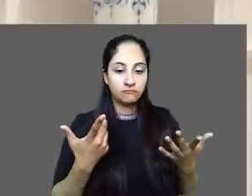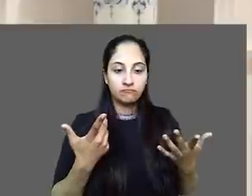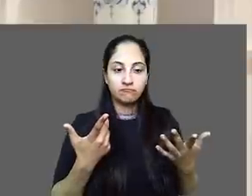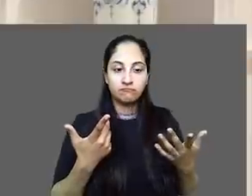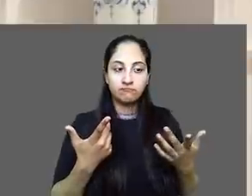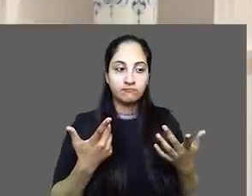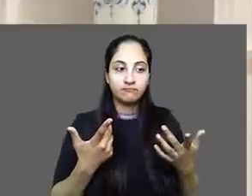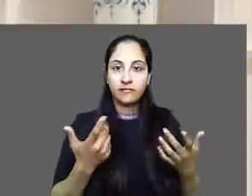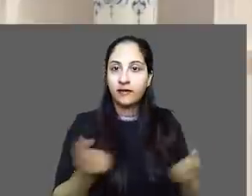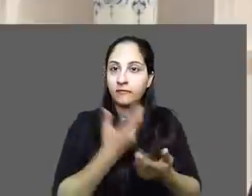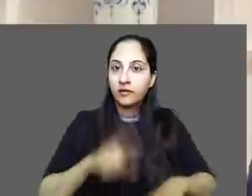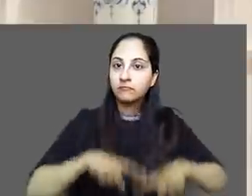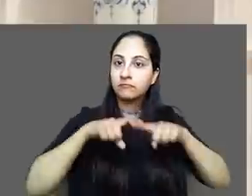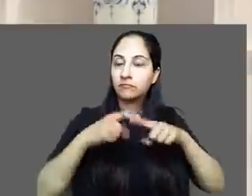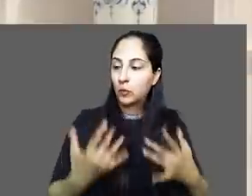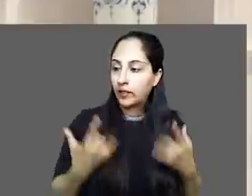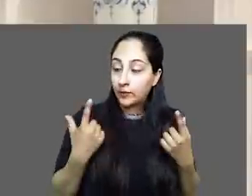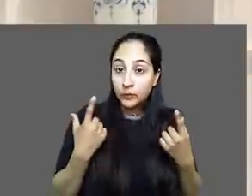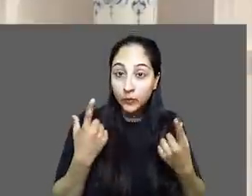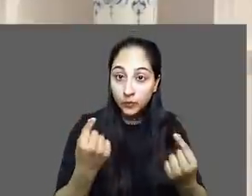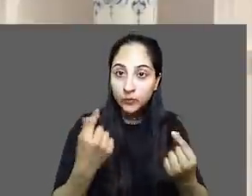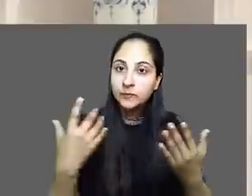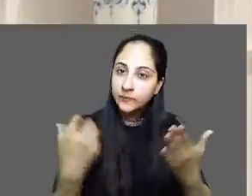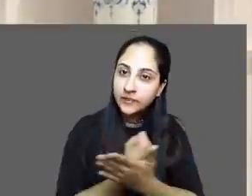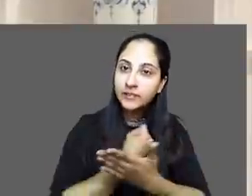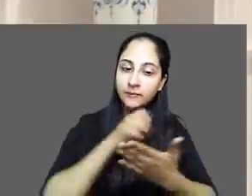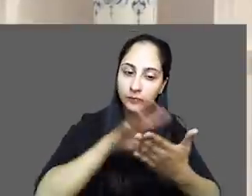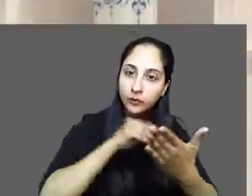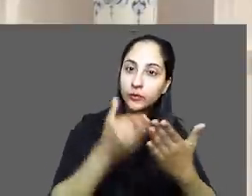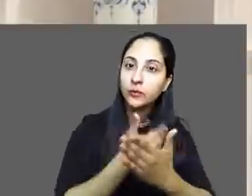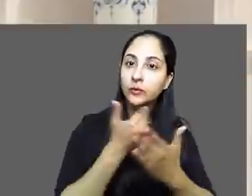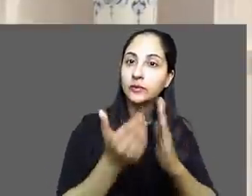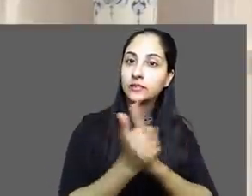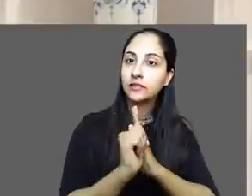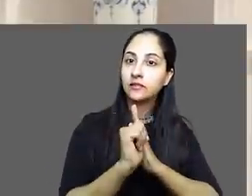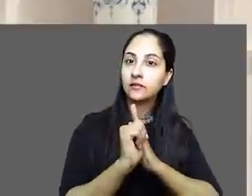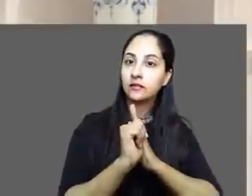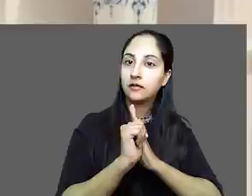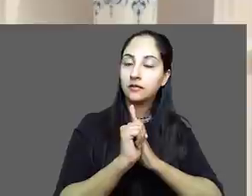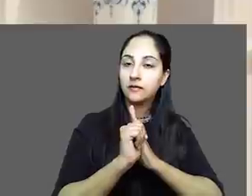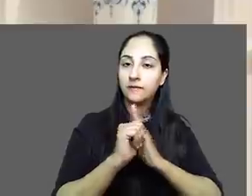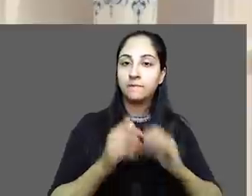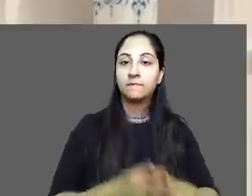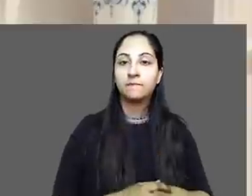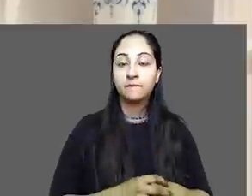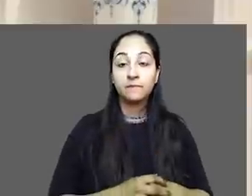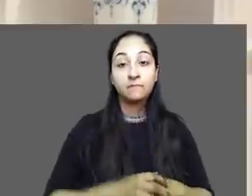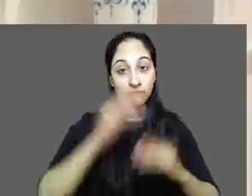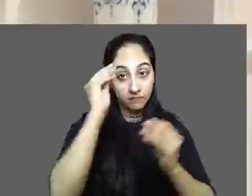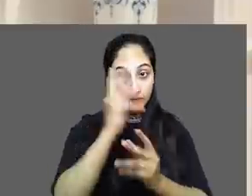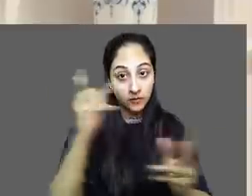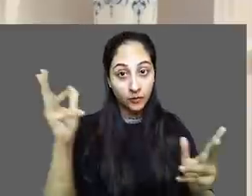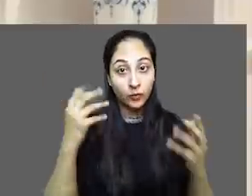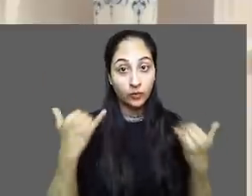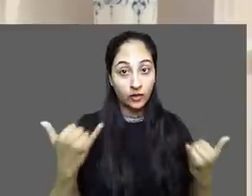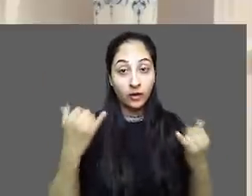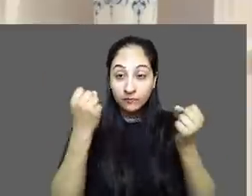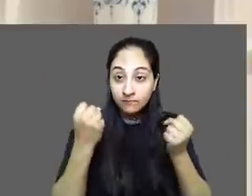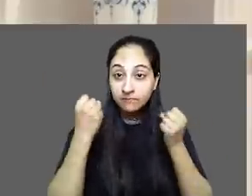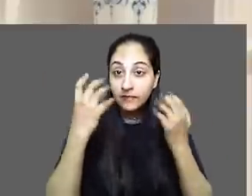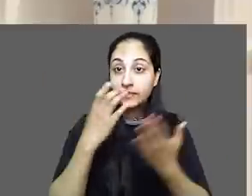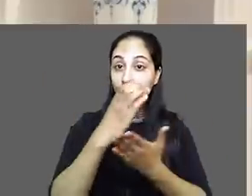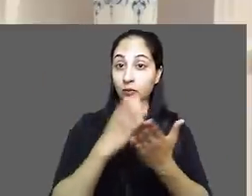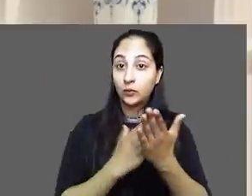and take advantage of it. We keep repeating these particular opportunities for the Jamaat and identifying